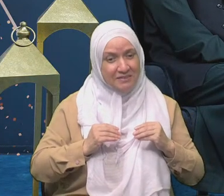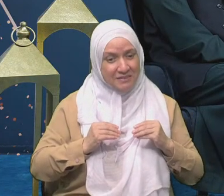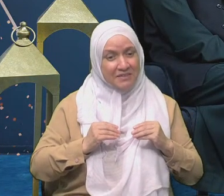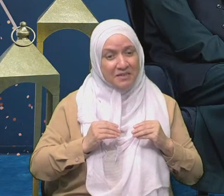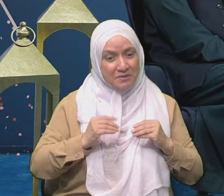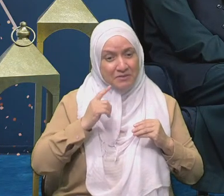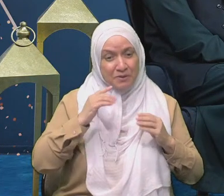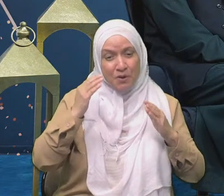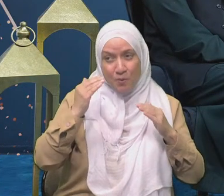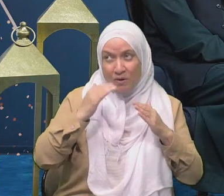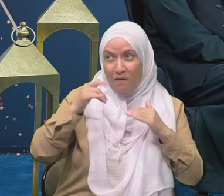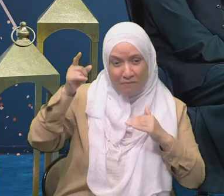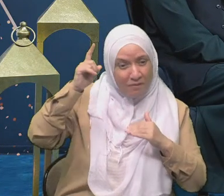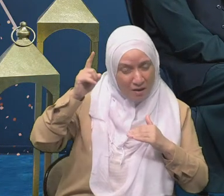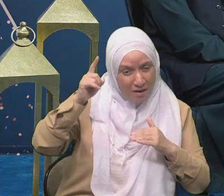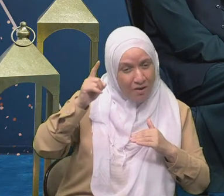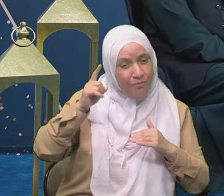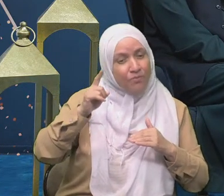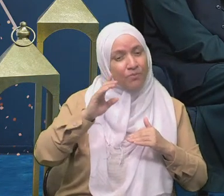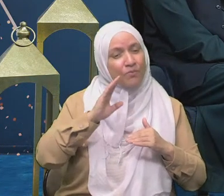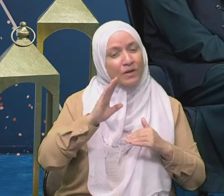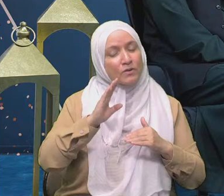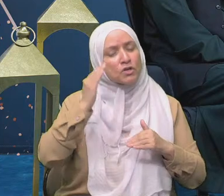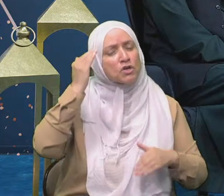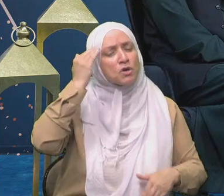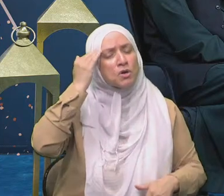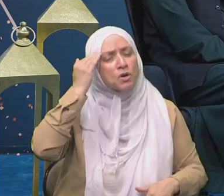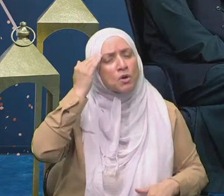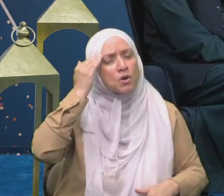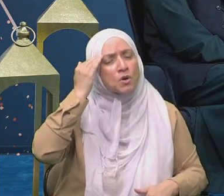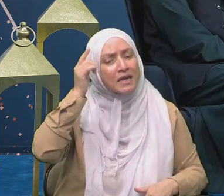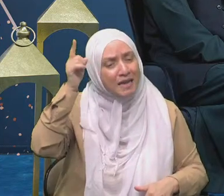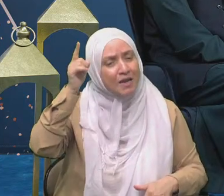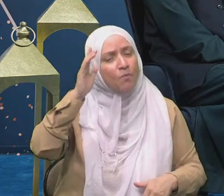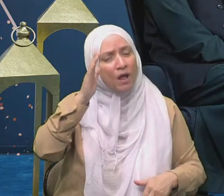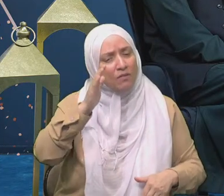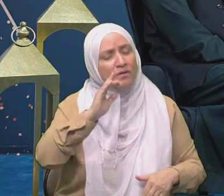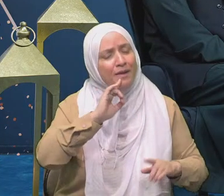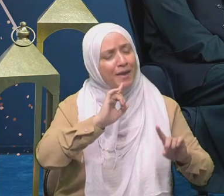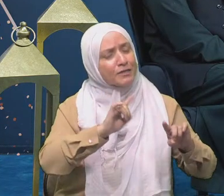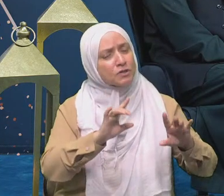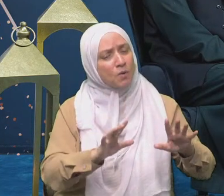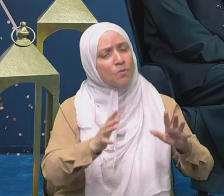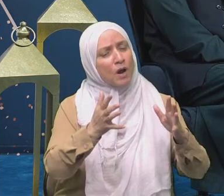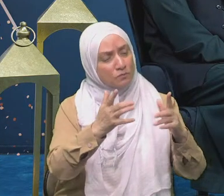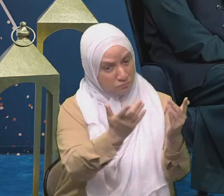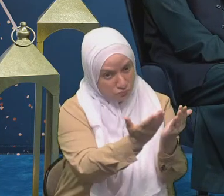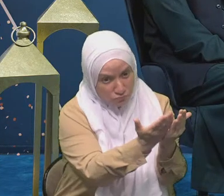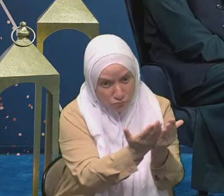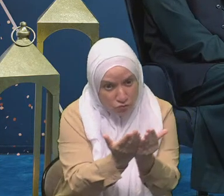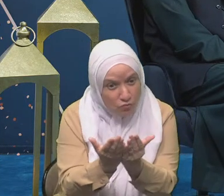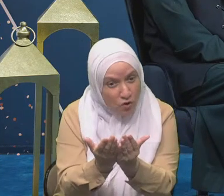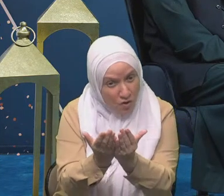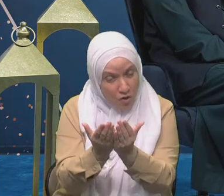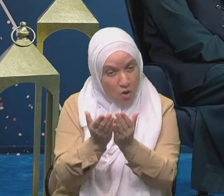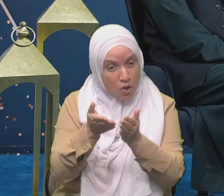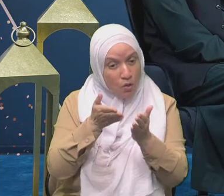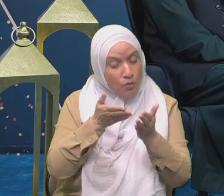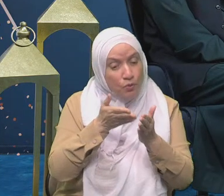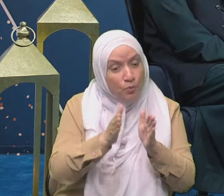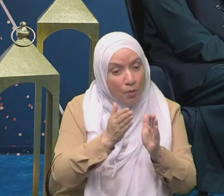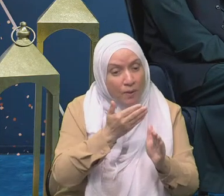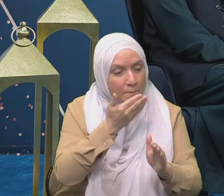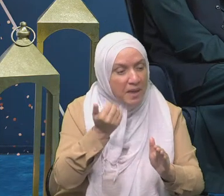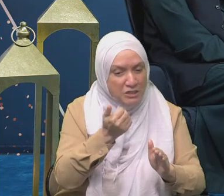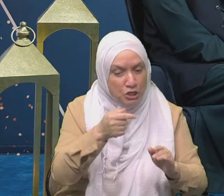is in knowing that He's going to answer that dua in a way that's best for you. Mm. It's not an attachment to the talab, to the thing that you're asking